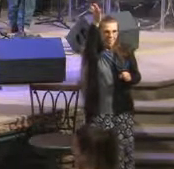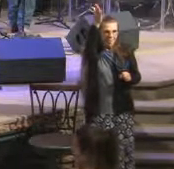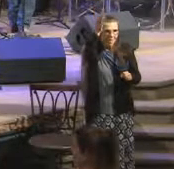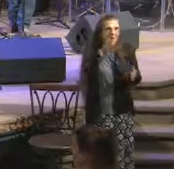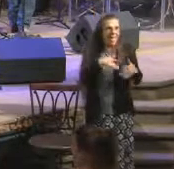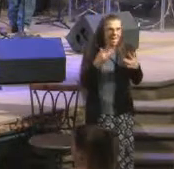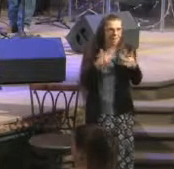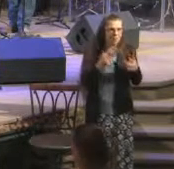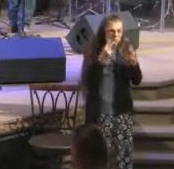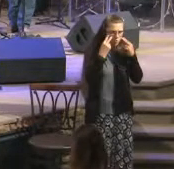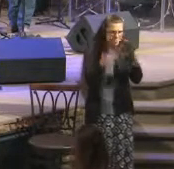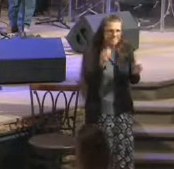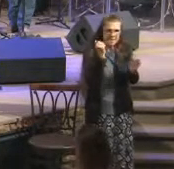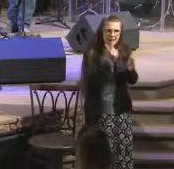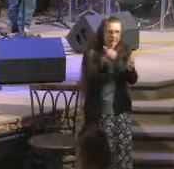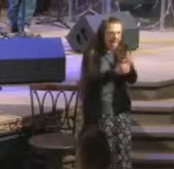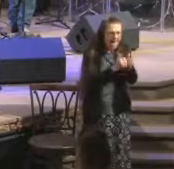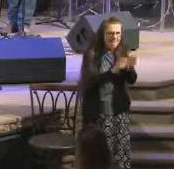you at every moment.